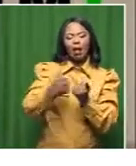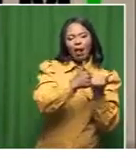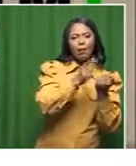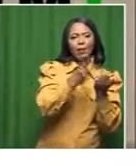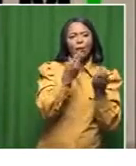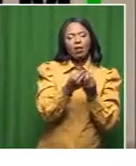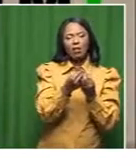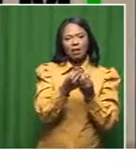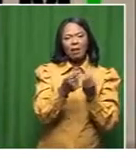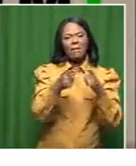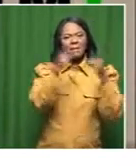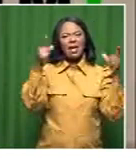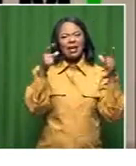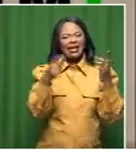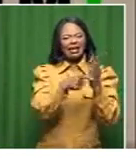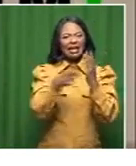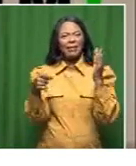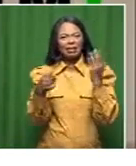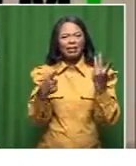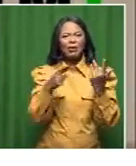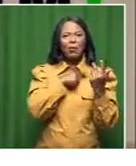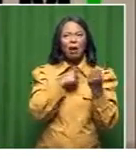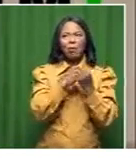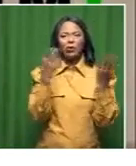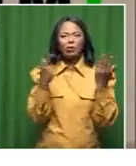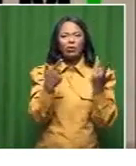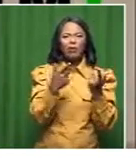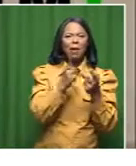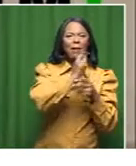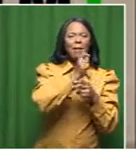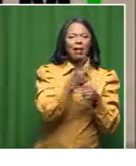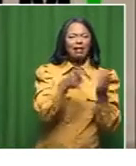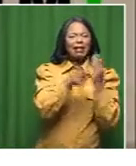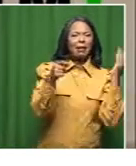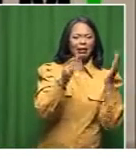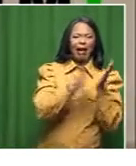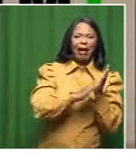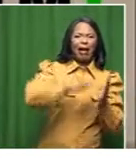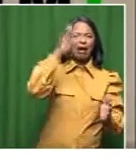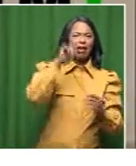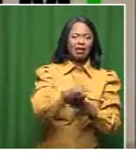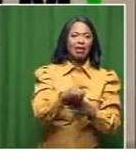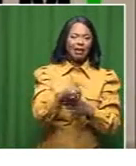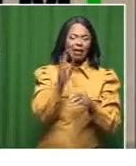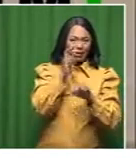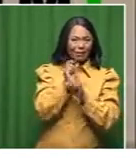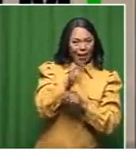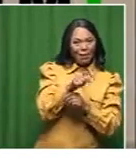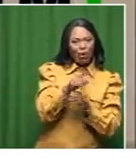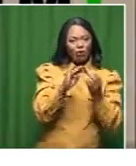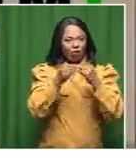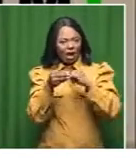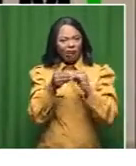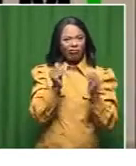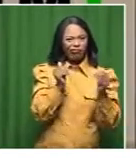right now is, of course, the debts that are just way, way high. So we'll want to see what